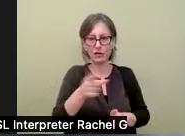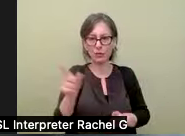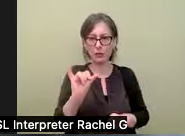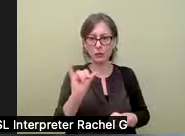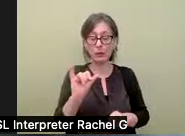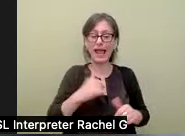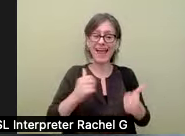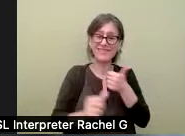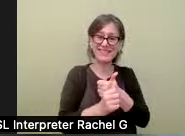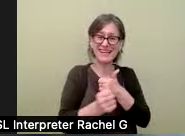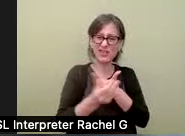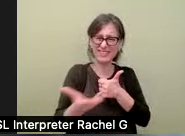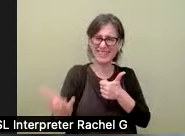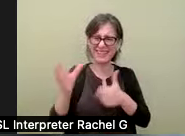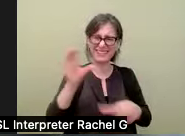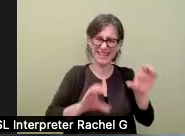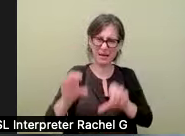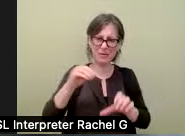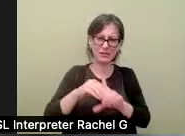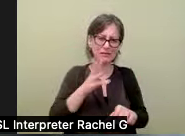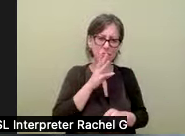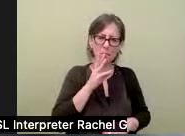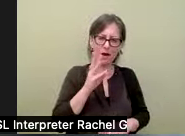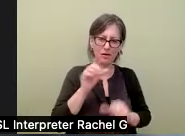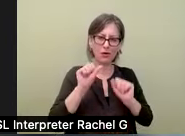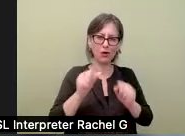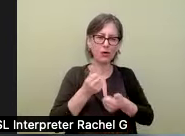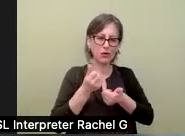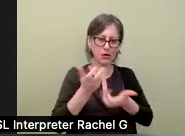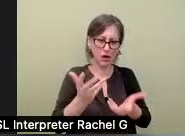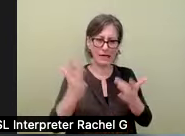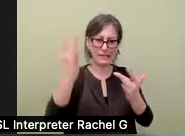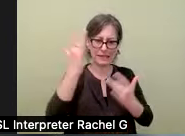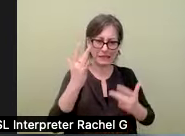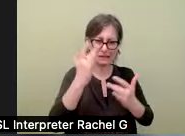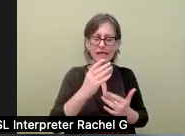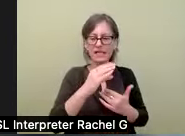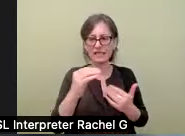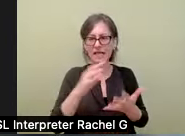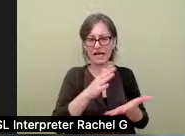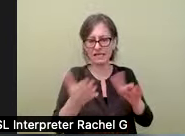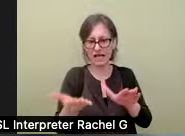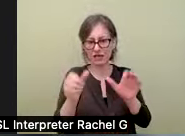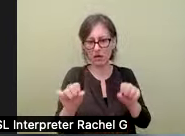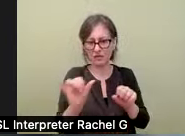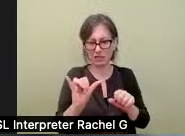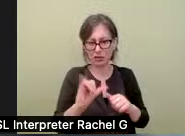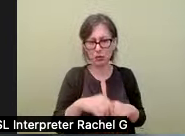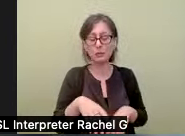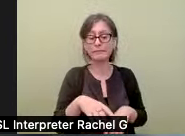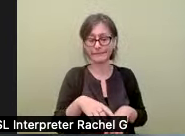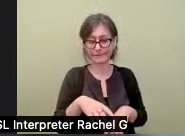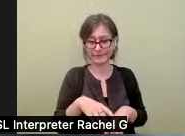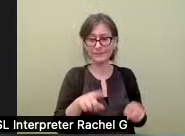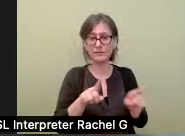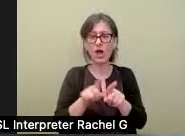hazardous materials and chemicals that could be in the water that could cause illness and death possibly as well. And also